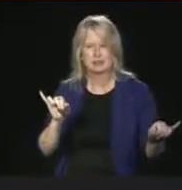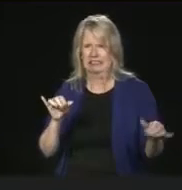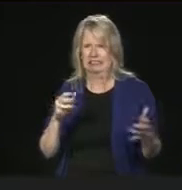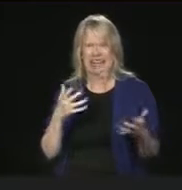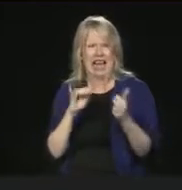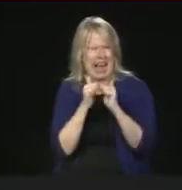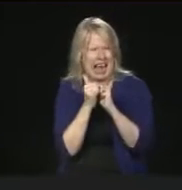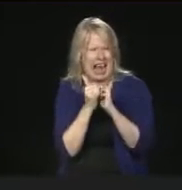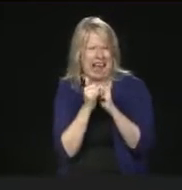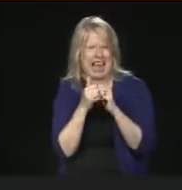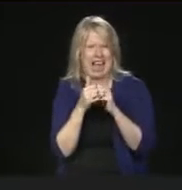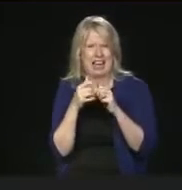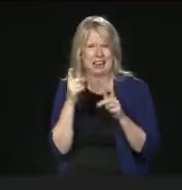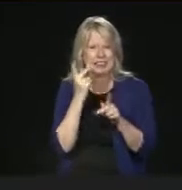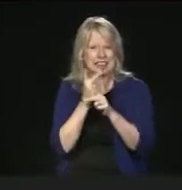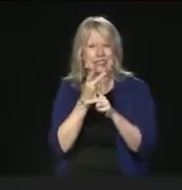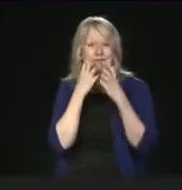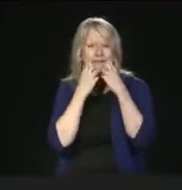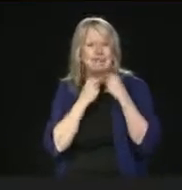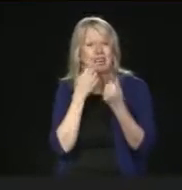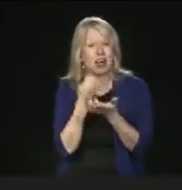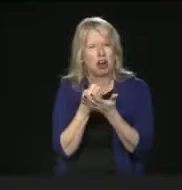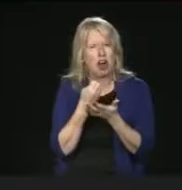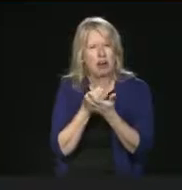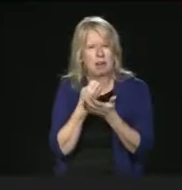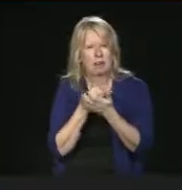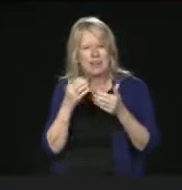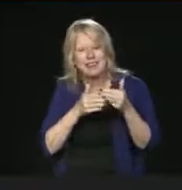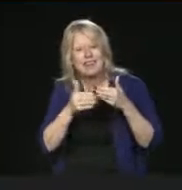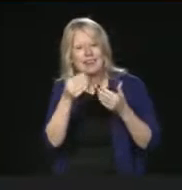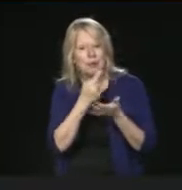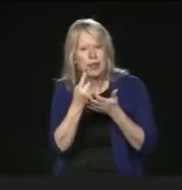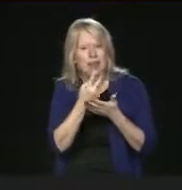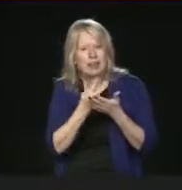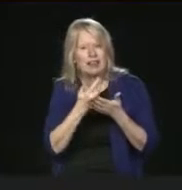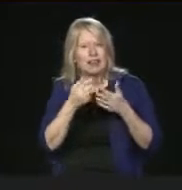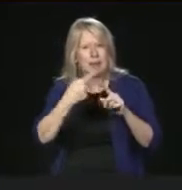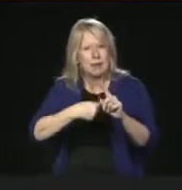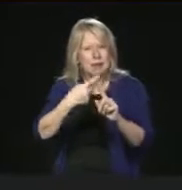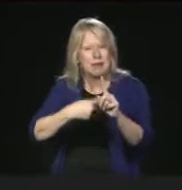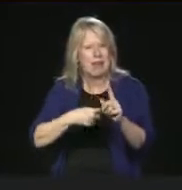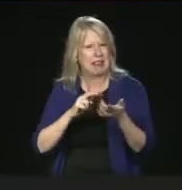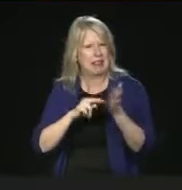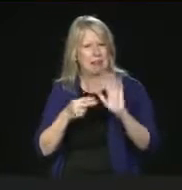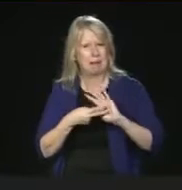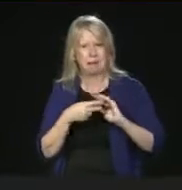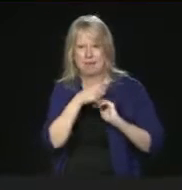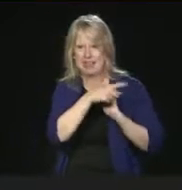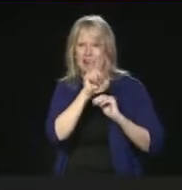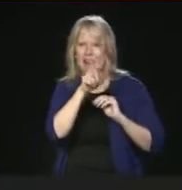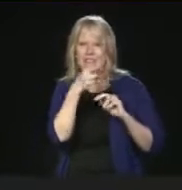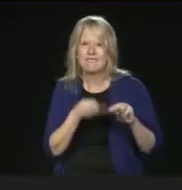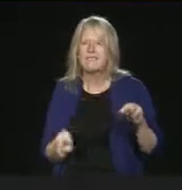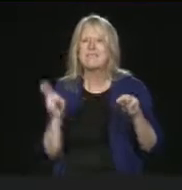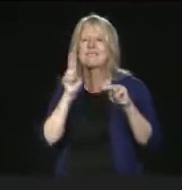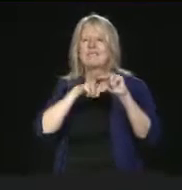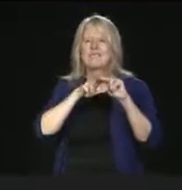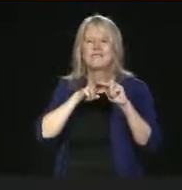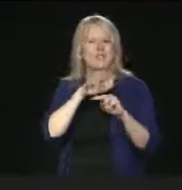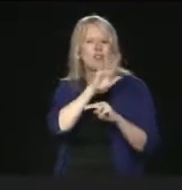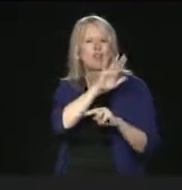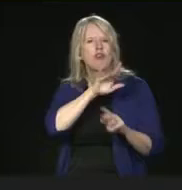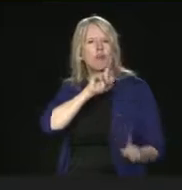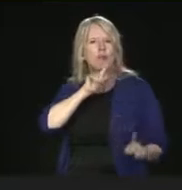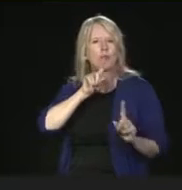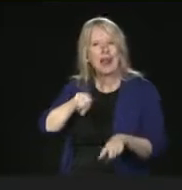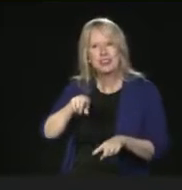over months rather than weeks surely means, as my other colleagues have asked you, that you're going to have to boost your reaction. The fiscal stimulus